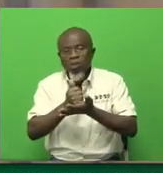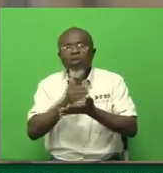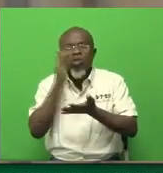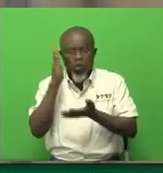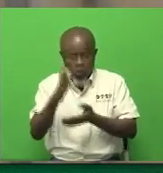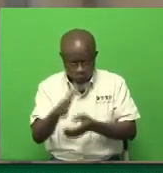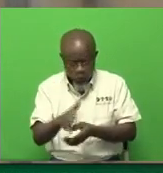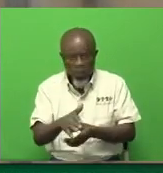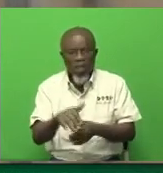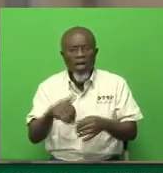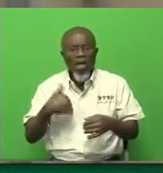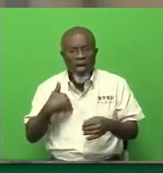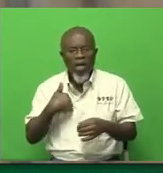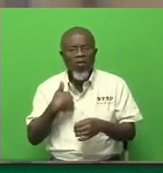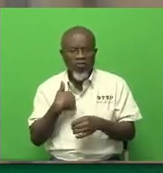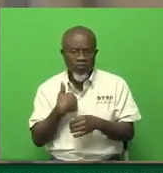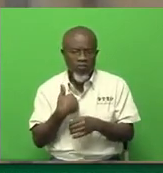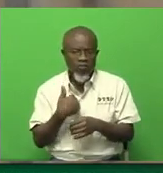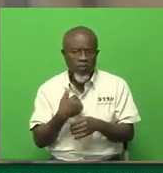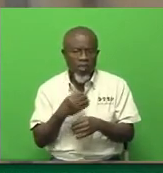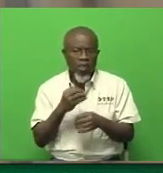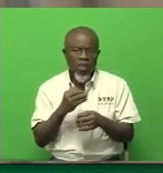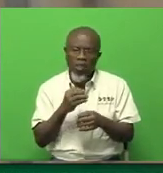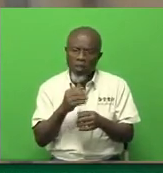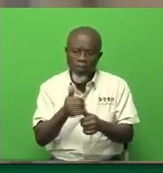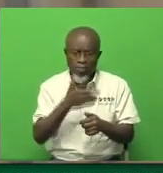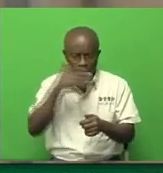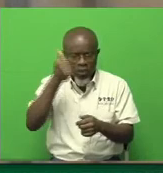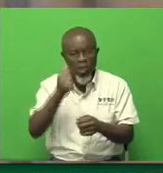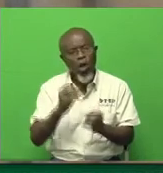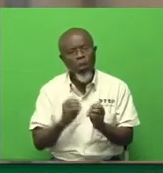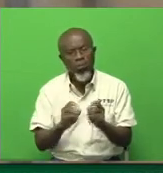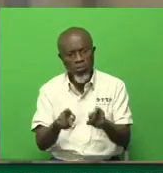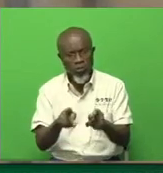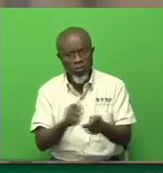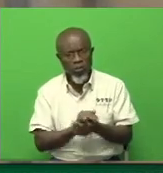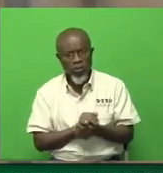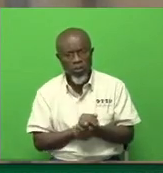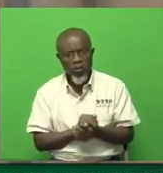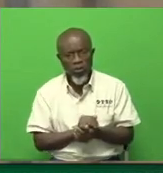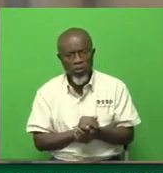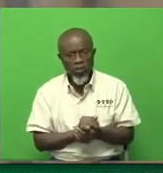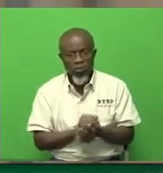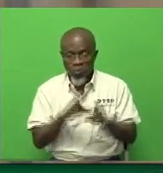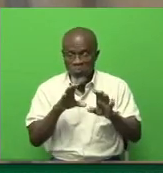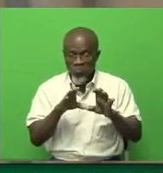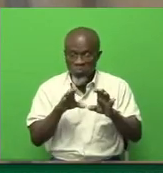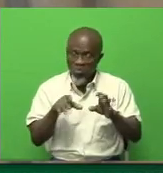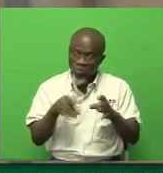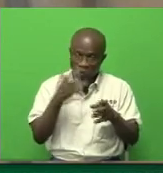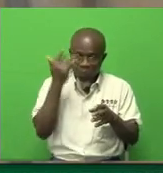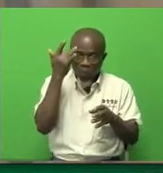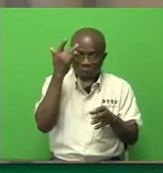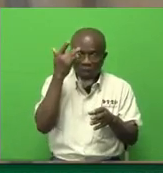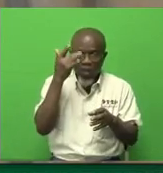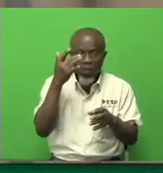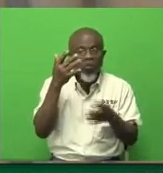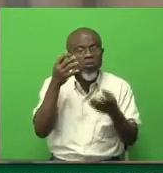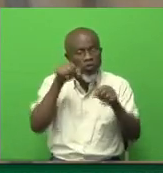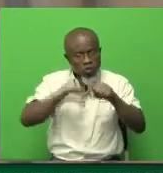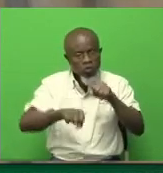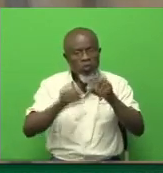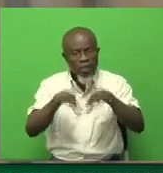advantage forget these bursaries 500 bursaries it was done this way to help those who need it the most